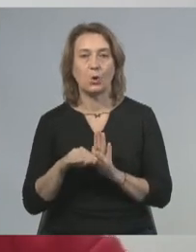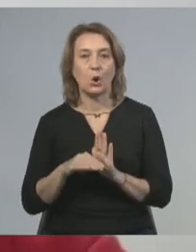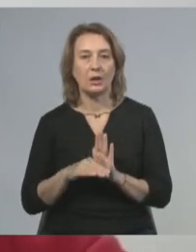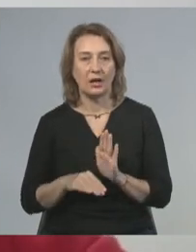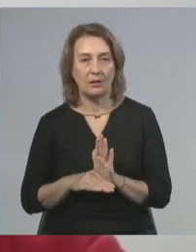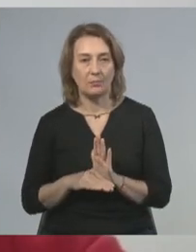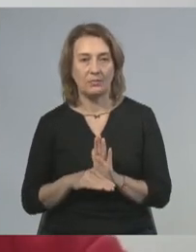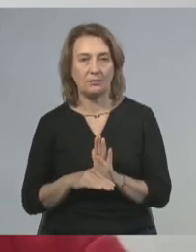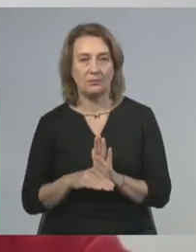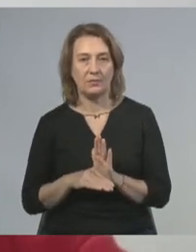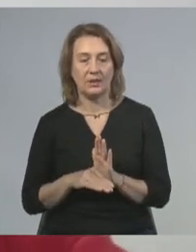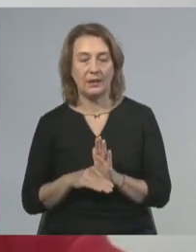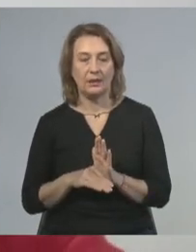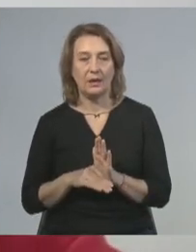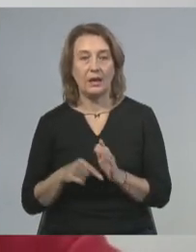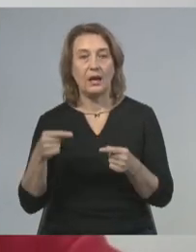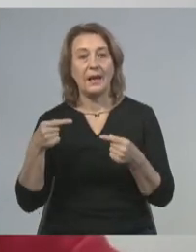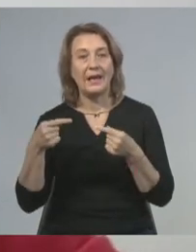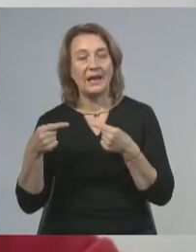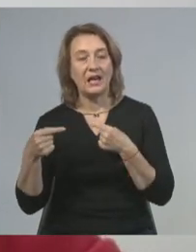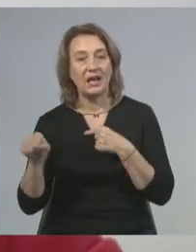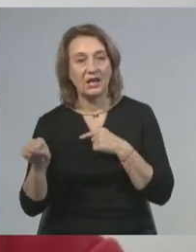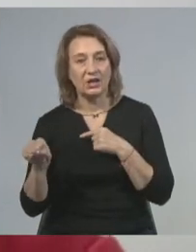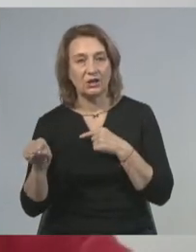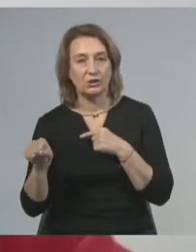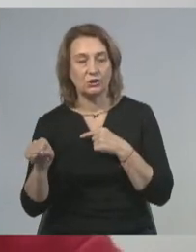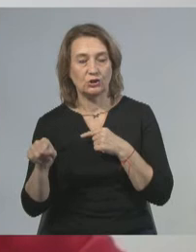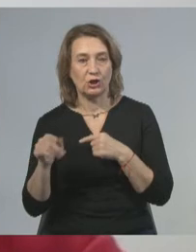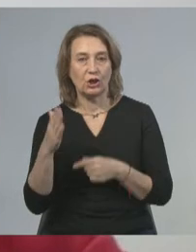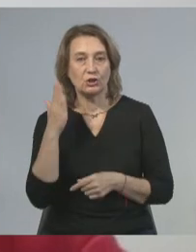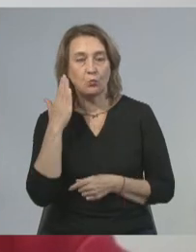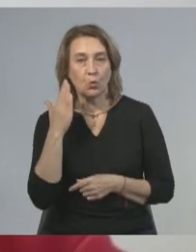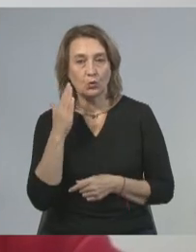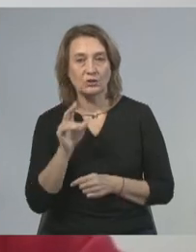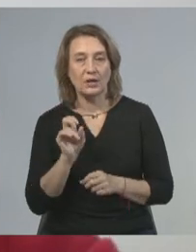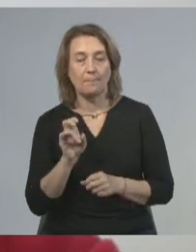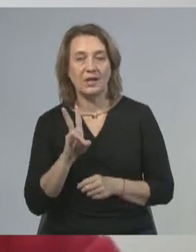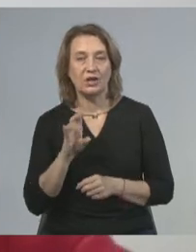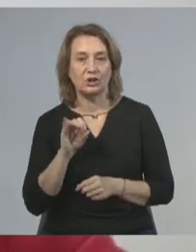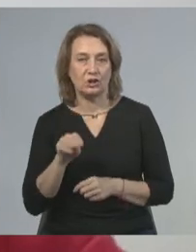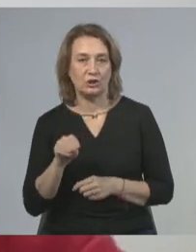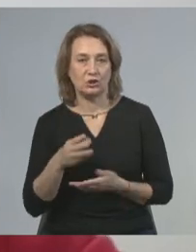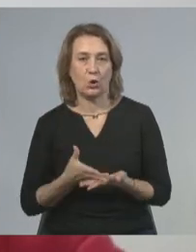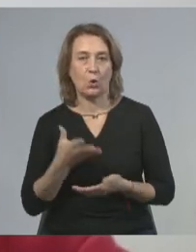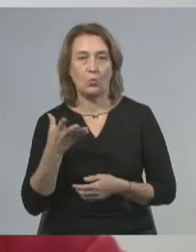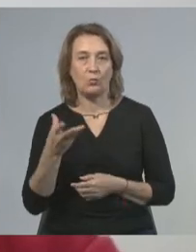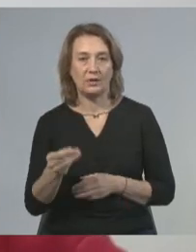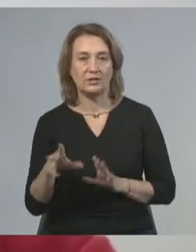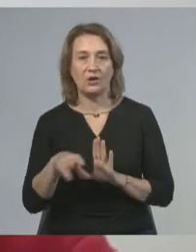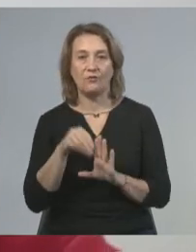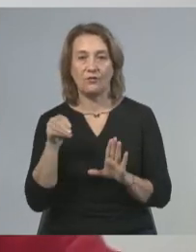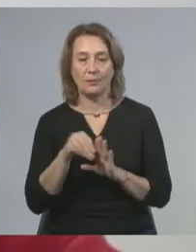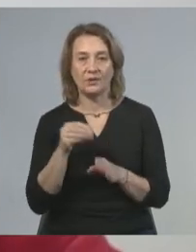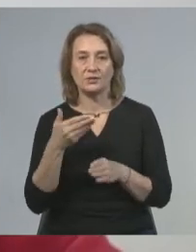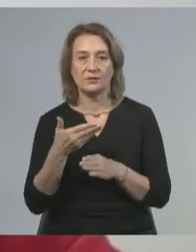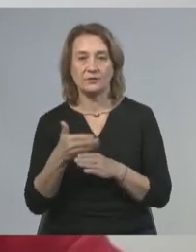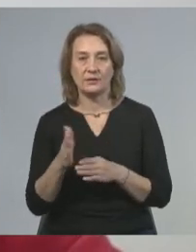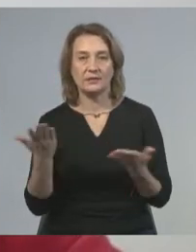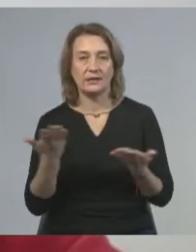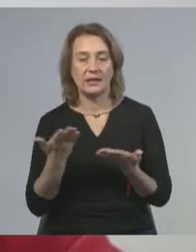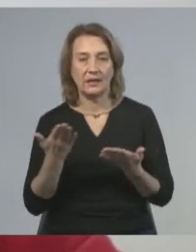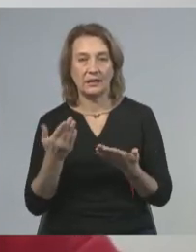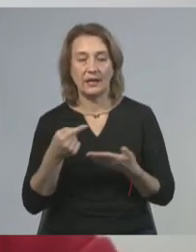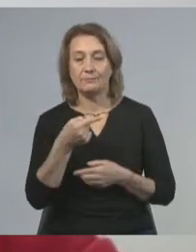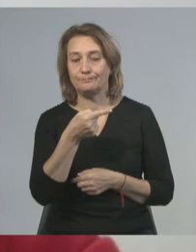if they belong to a candidate they might publish a lot of prefabricated news if they are paid